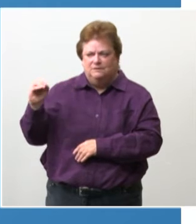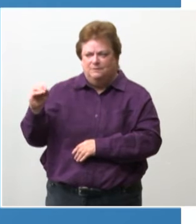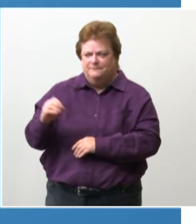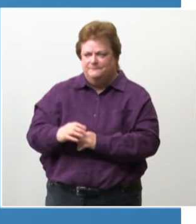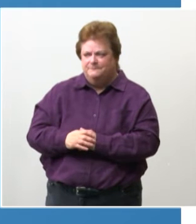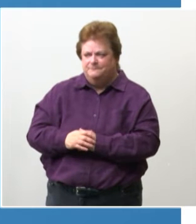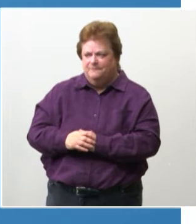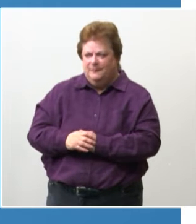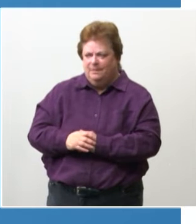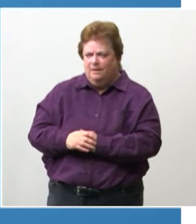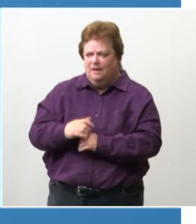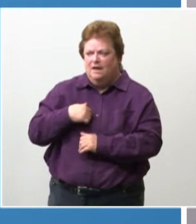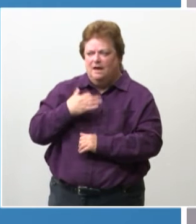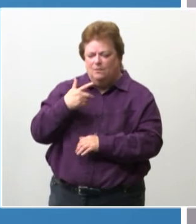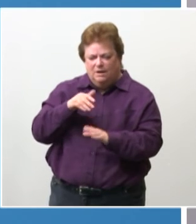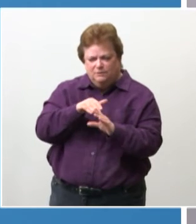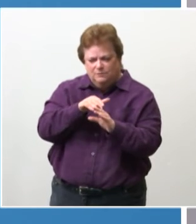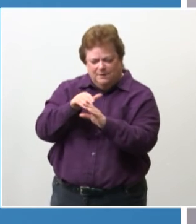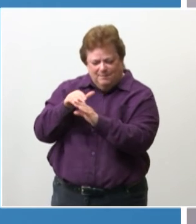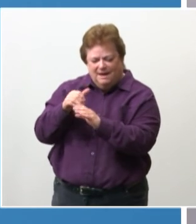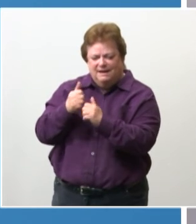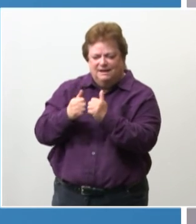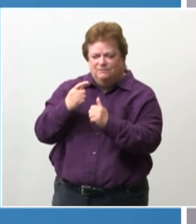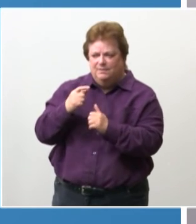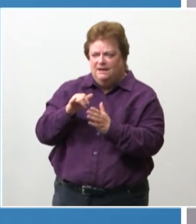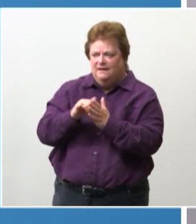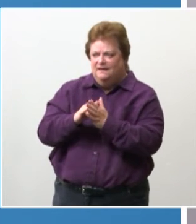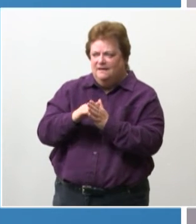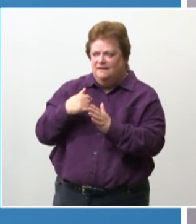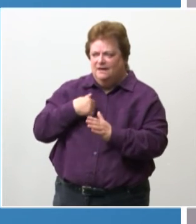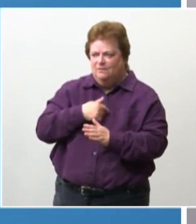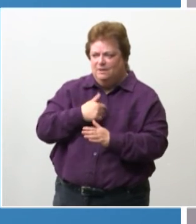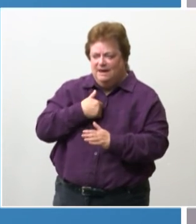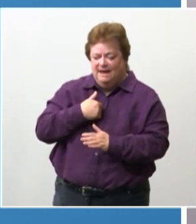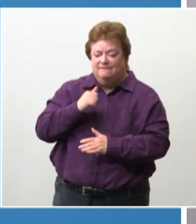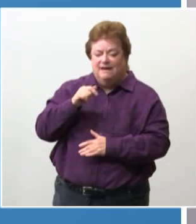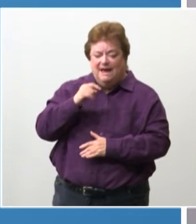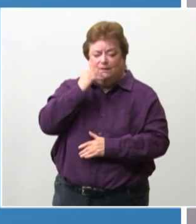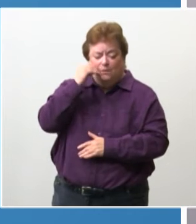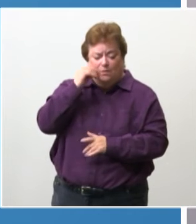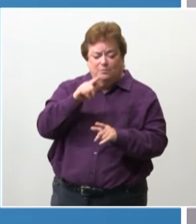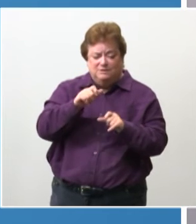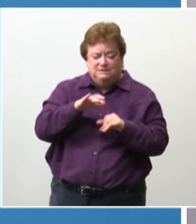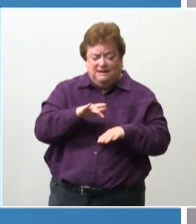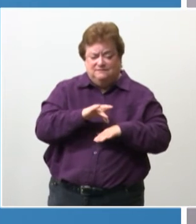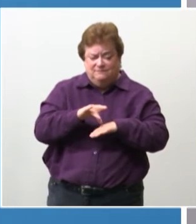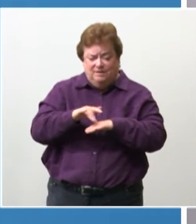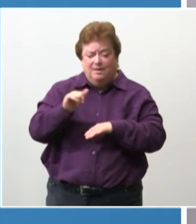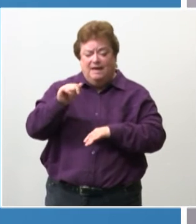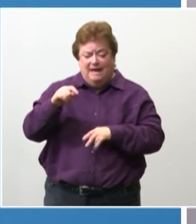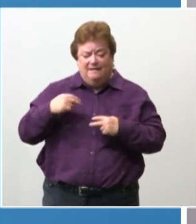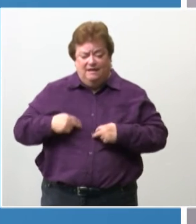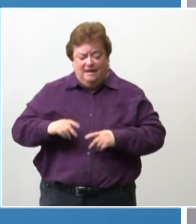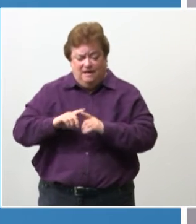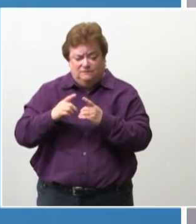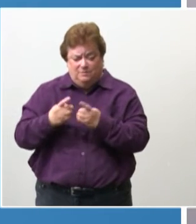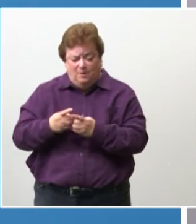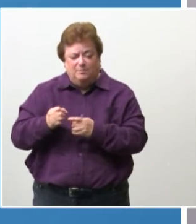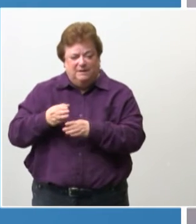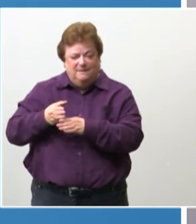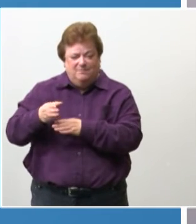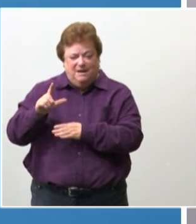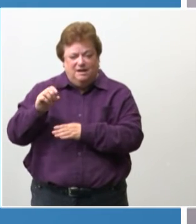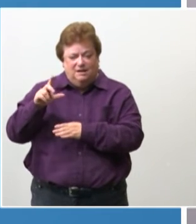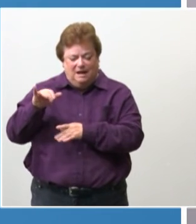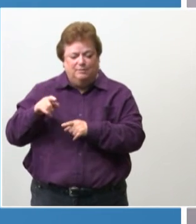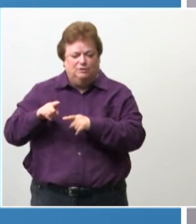402-441-4200. I want to remind everyone that we have at-home tests available at the Health Department in the main lobby during